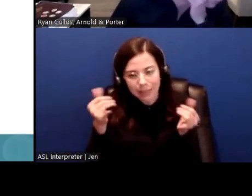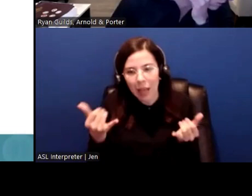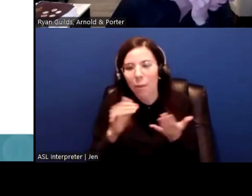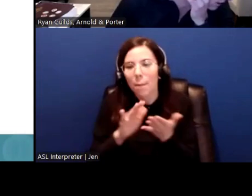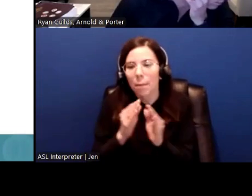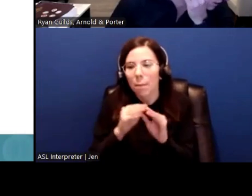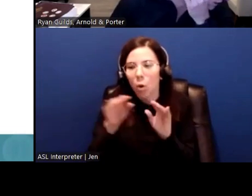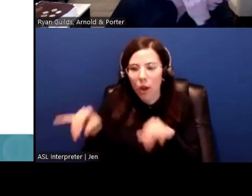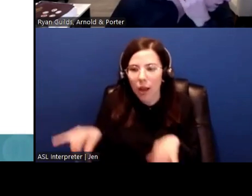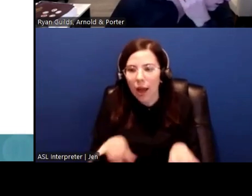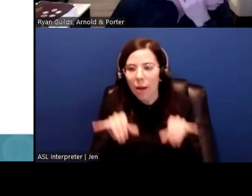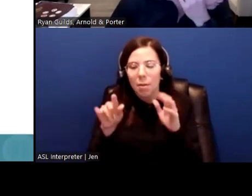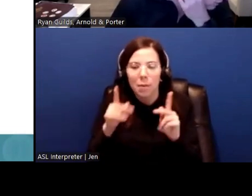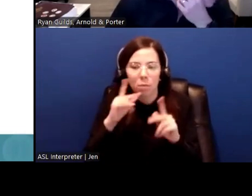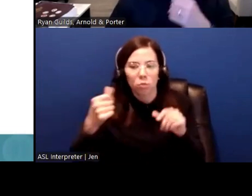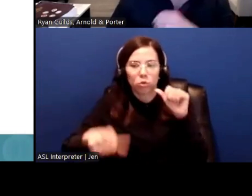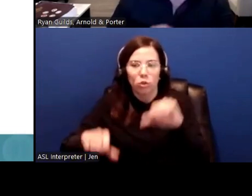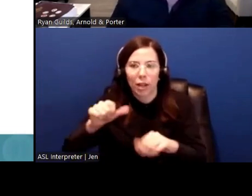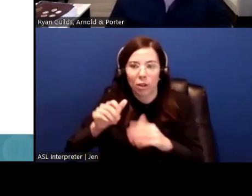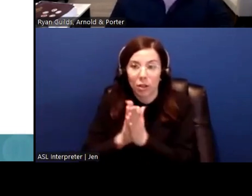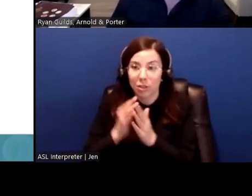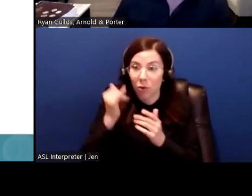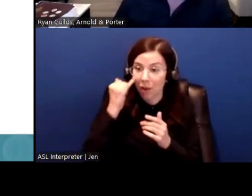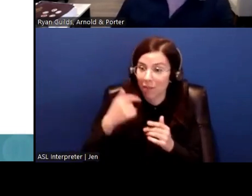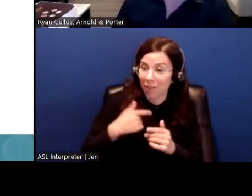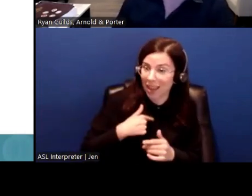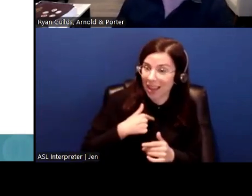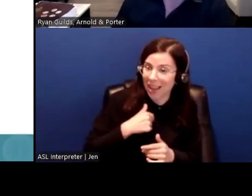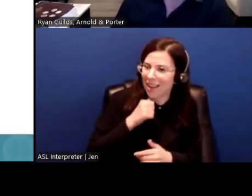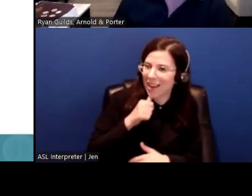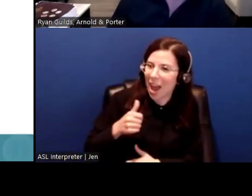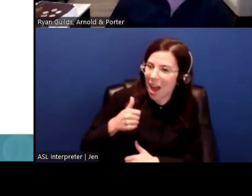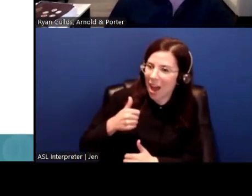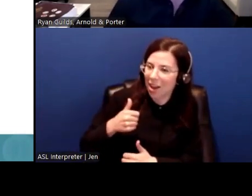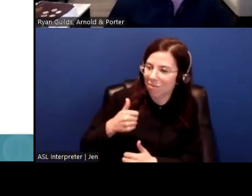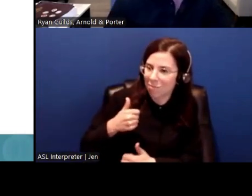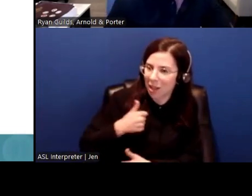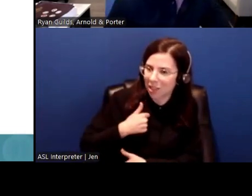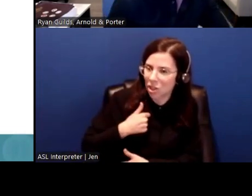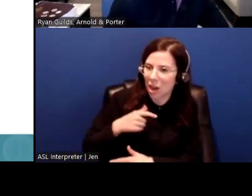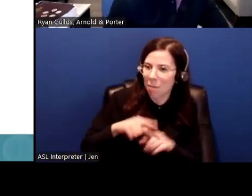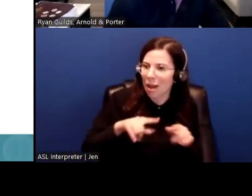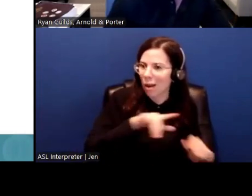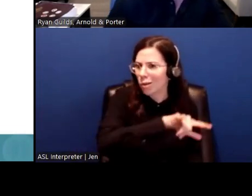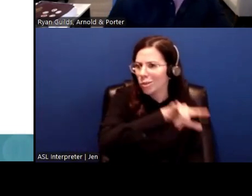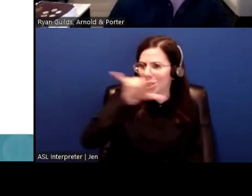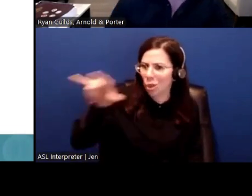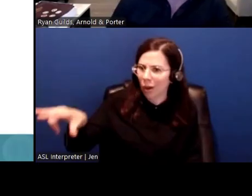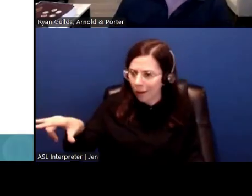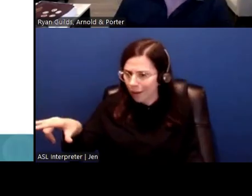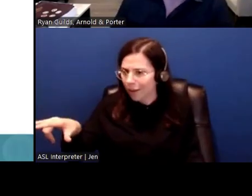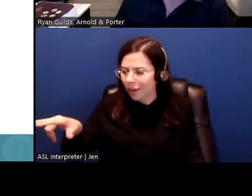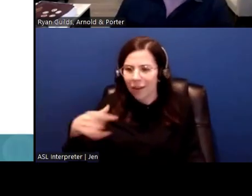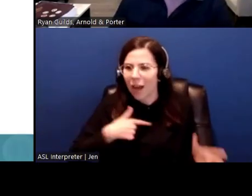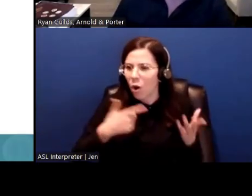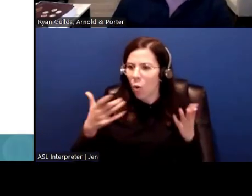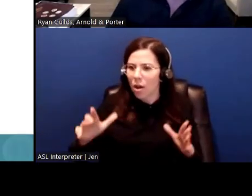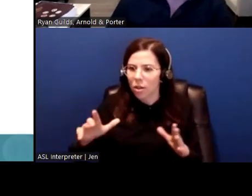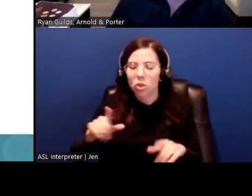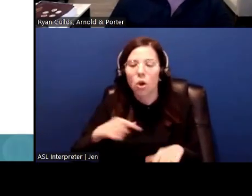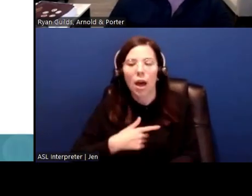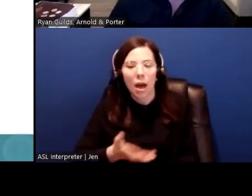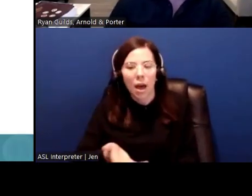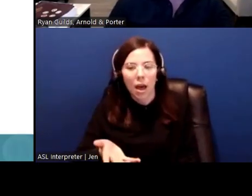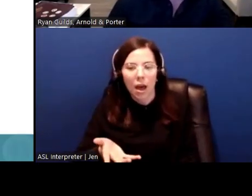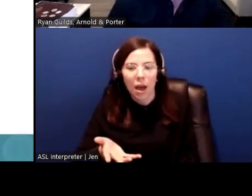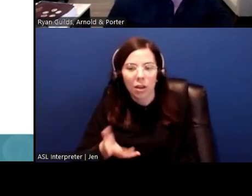a civilian like me and you're going to be crossing the country, you can certainly make the argument and request a remote hearing. I generally prefer to be in person